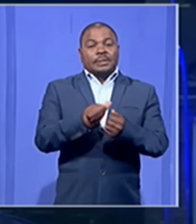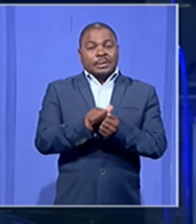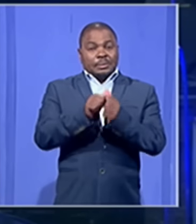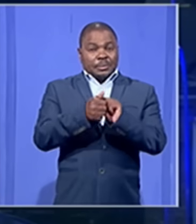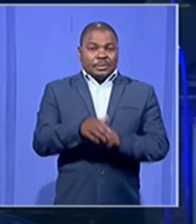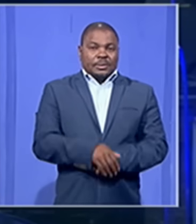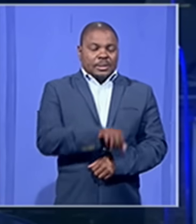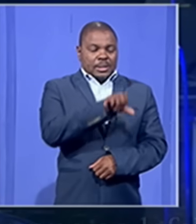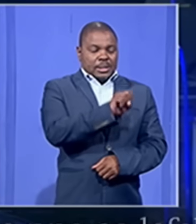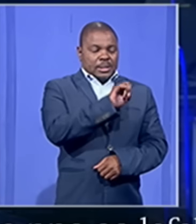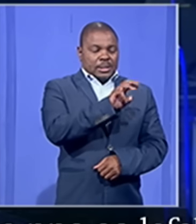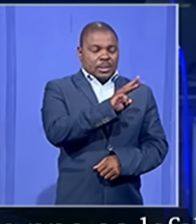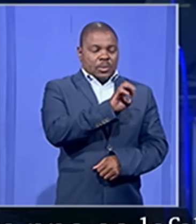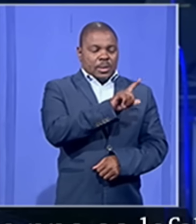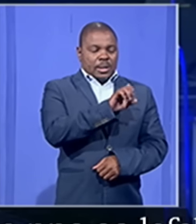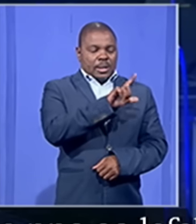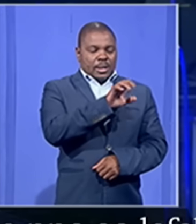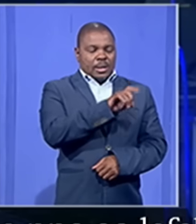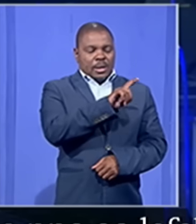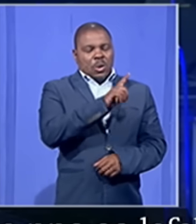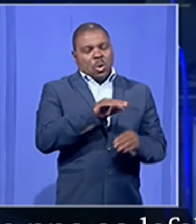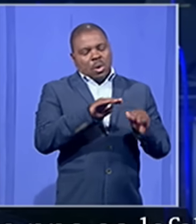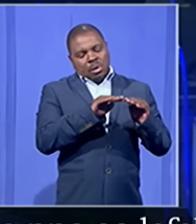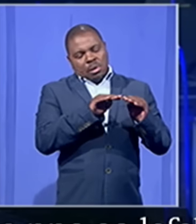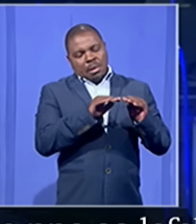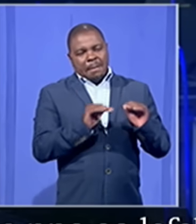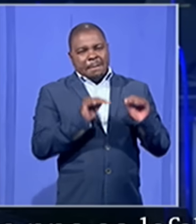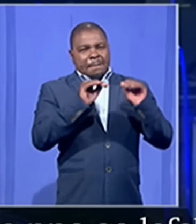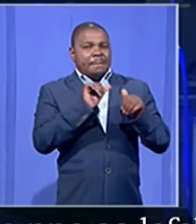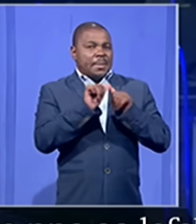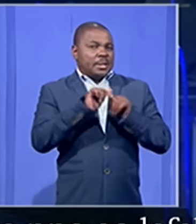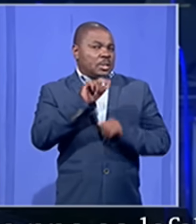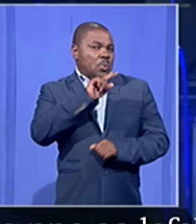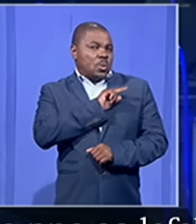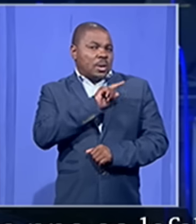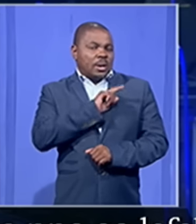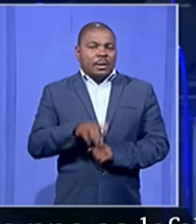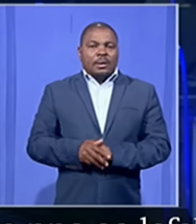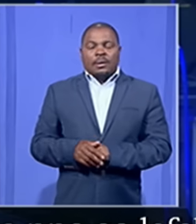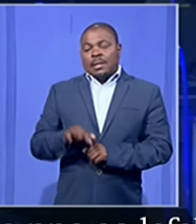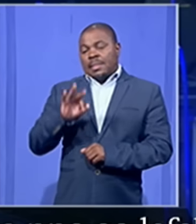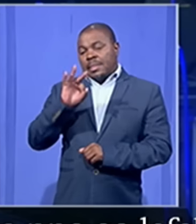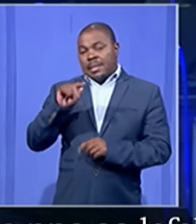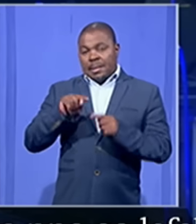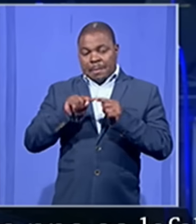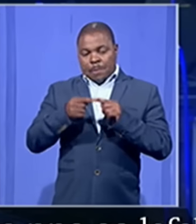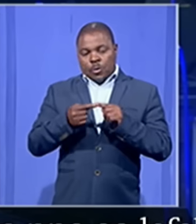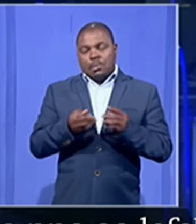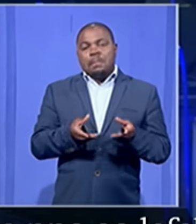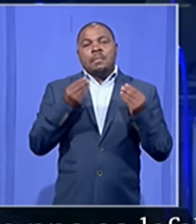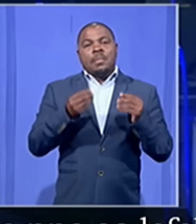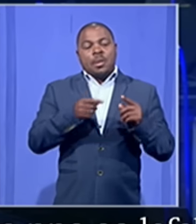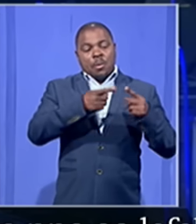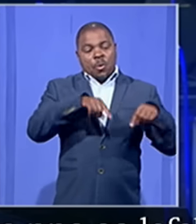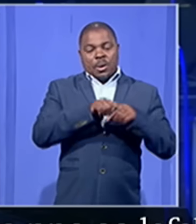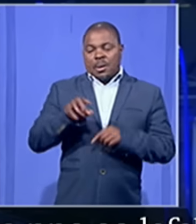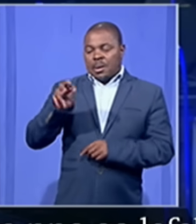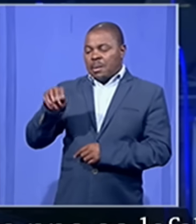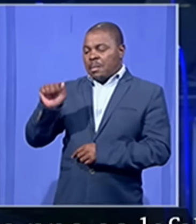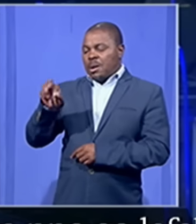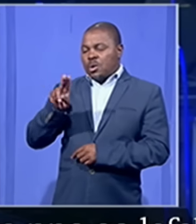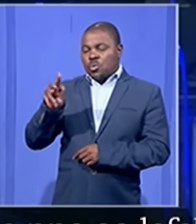Siwelele FC e efogile selepe sa magagane morago ga go iponela dintlha di le 3 mo thapameng eno ba fentse Marumo Gallants ka nno